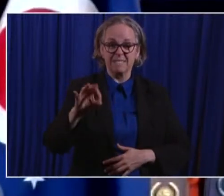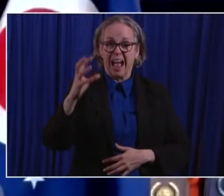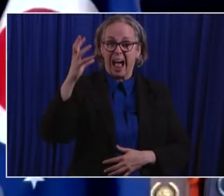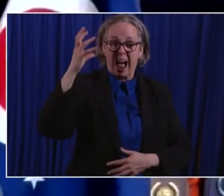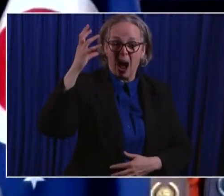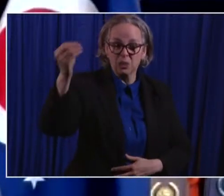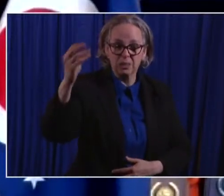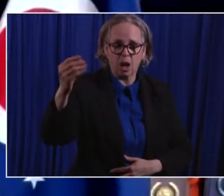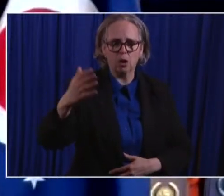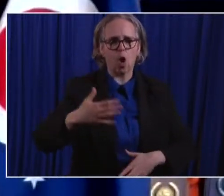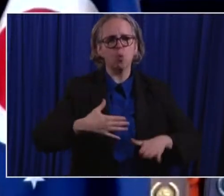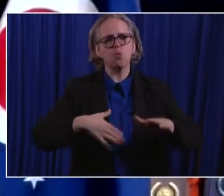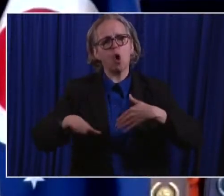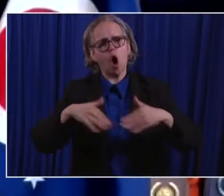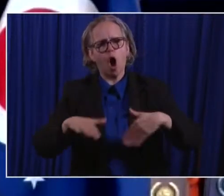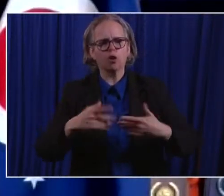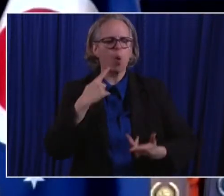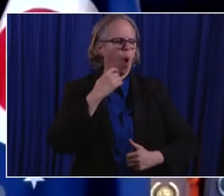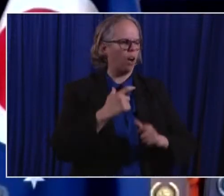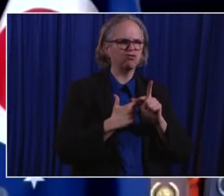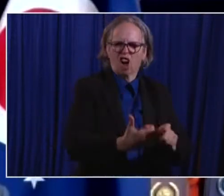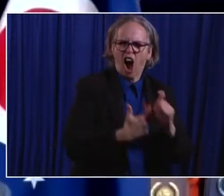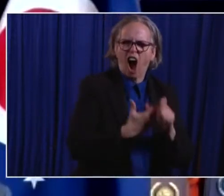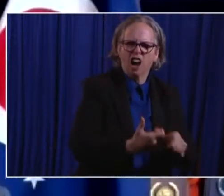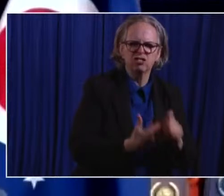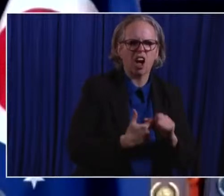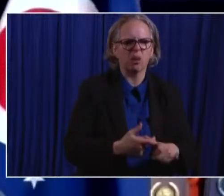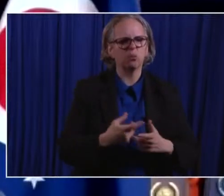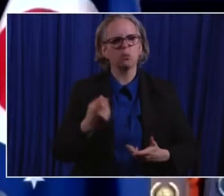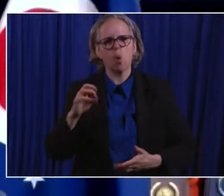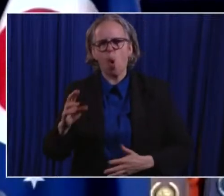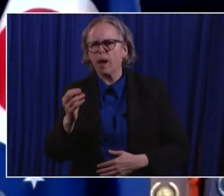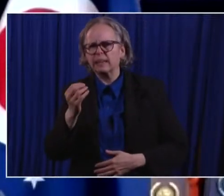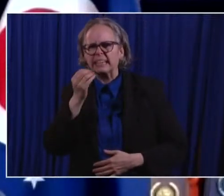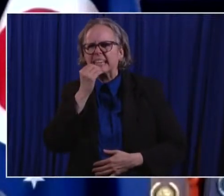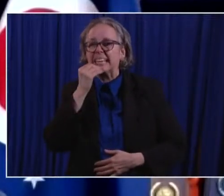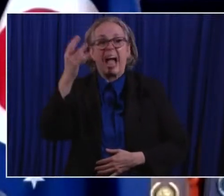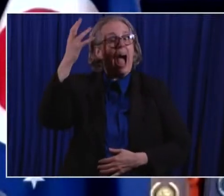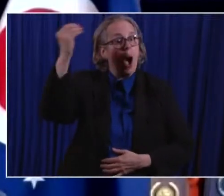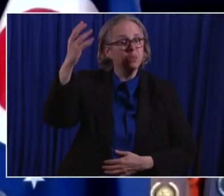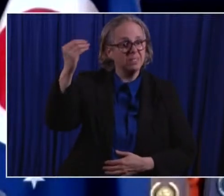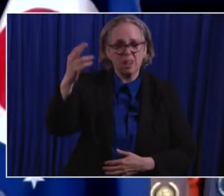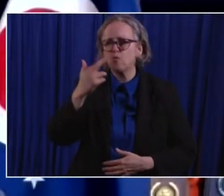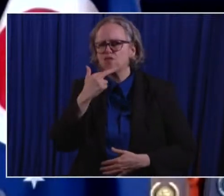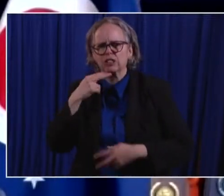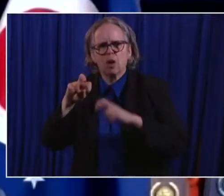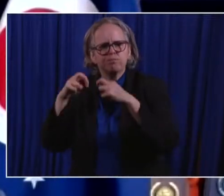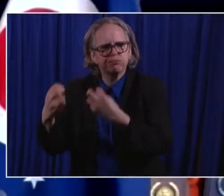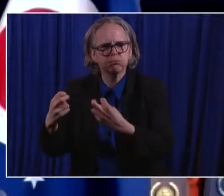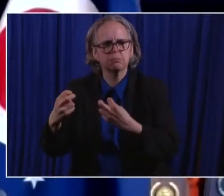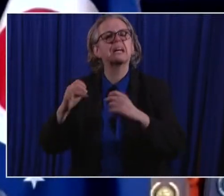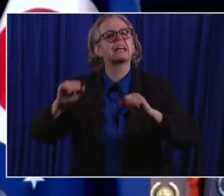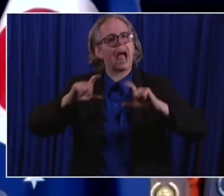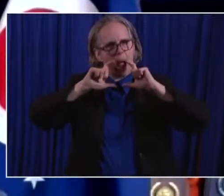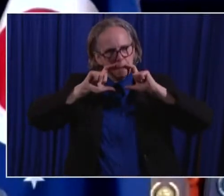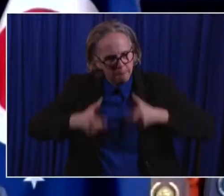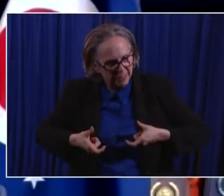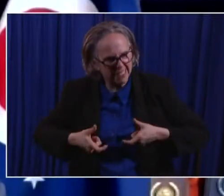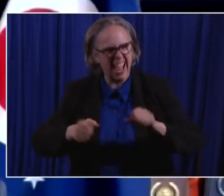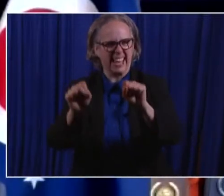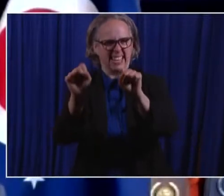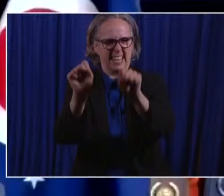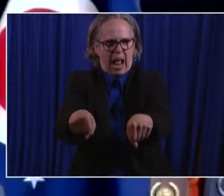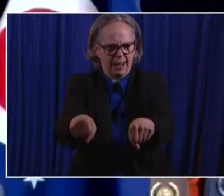dining with friends at outdoor restaurants. That's pretty much consistent with what our masking rules are already. You don't have to wear a mask